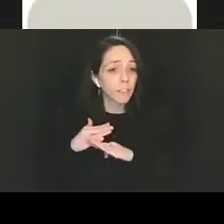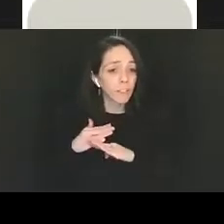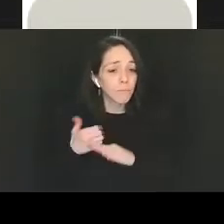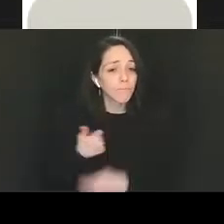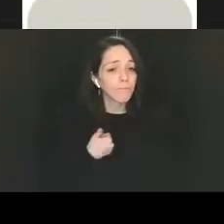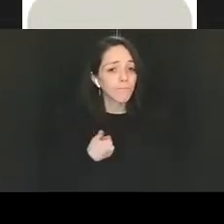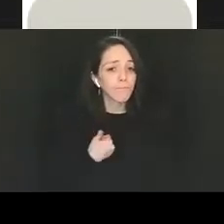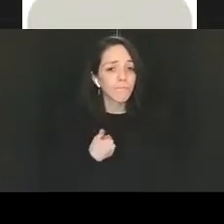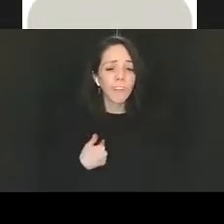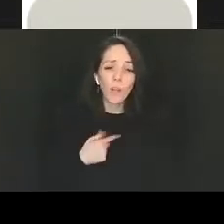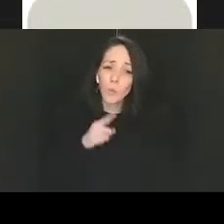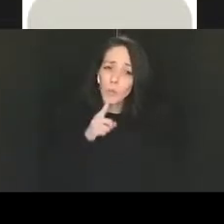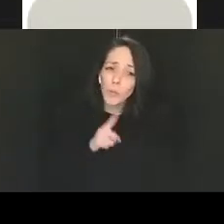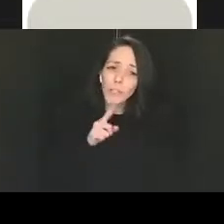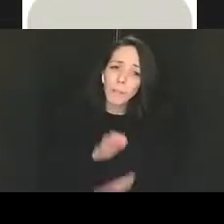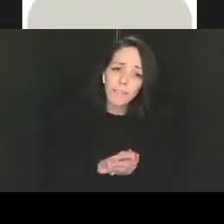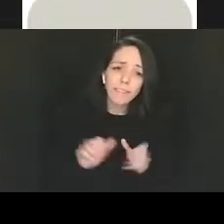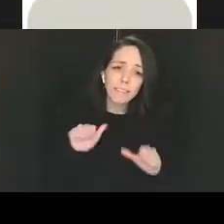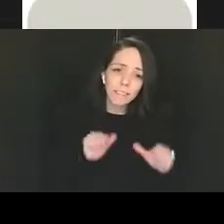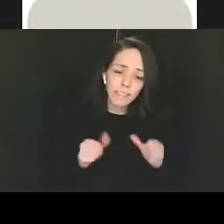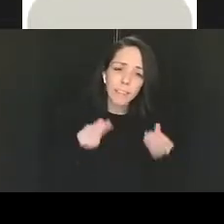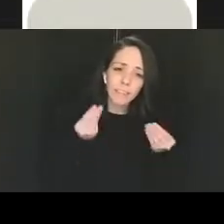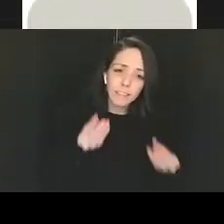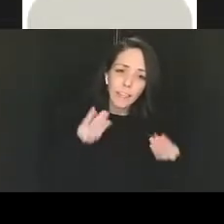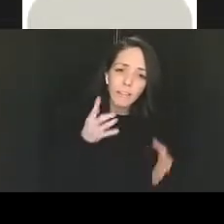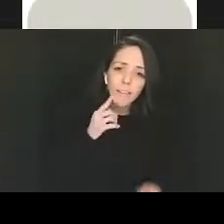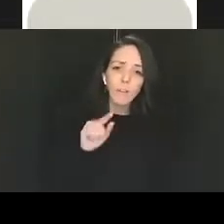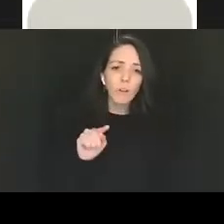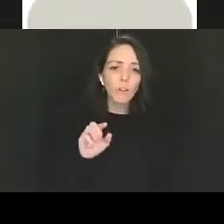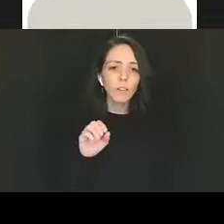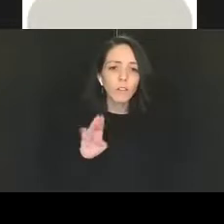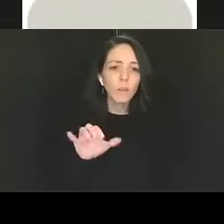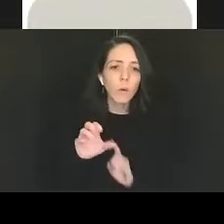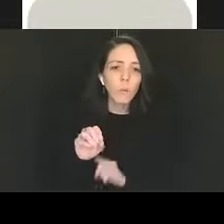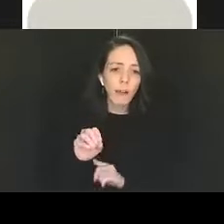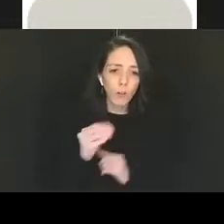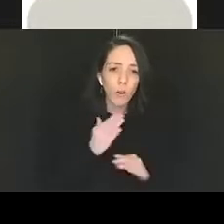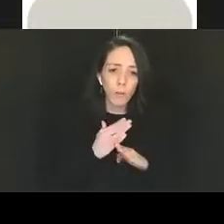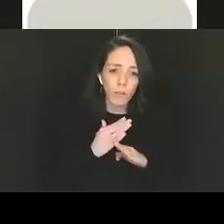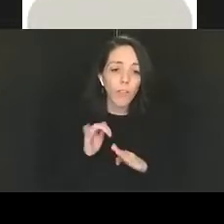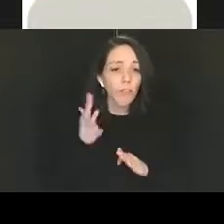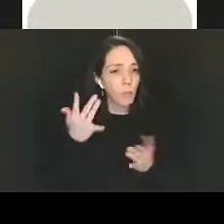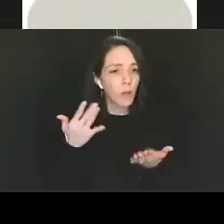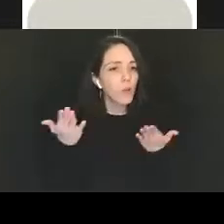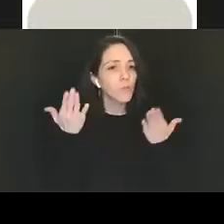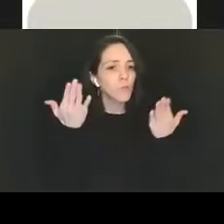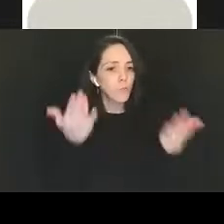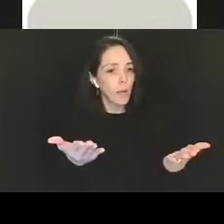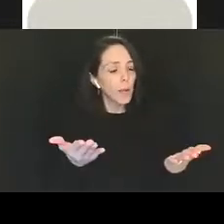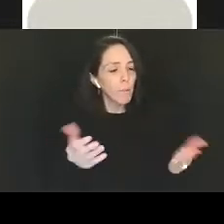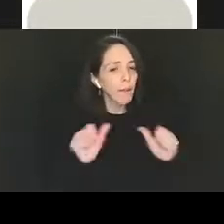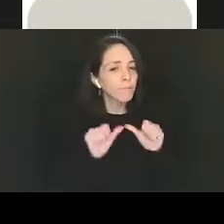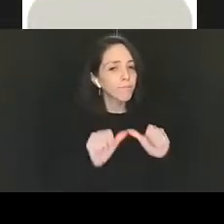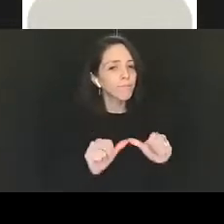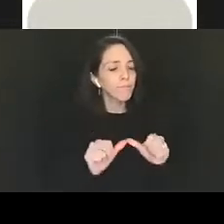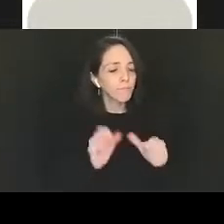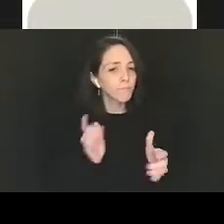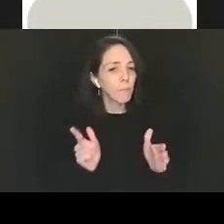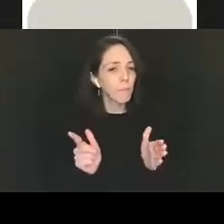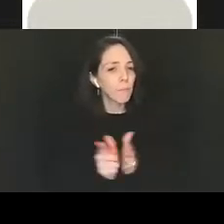really believe the data and the science on tobacco preventions. And that's why I recommended we go with that strategy